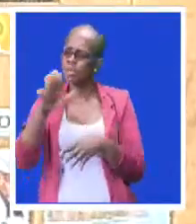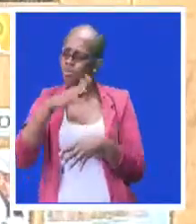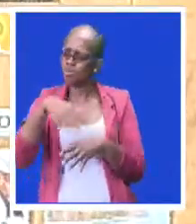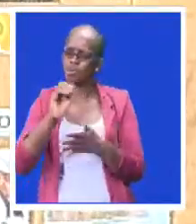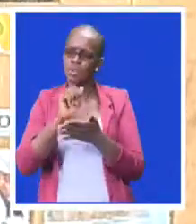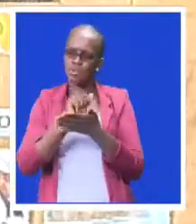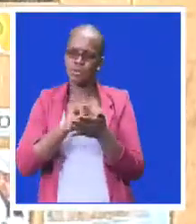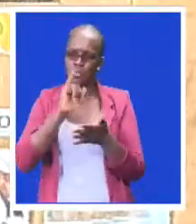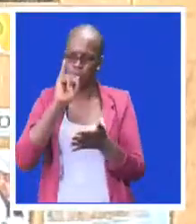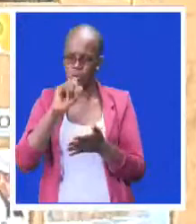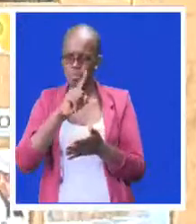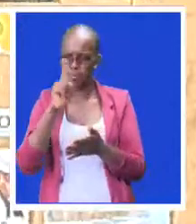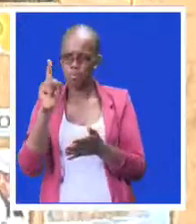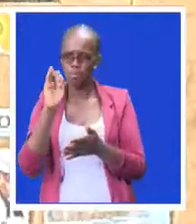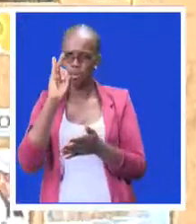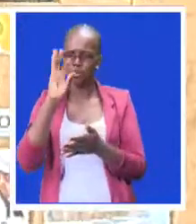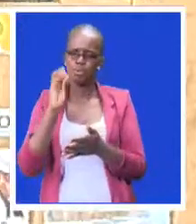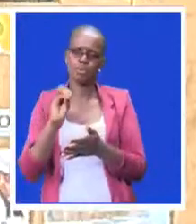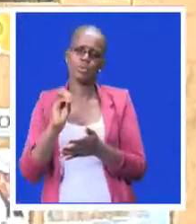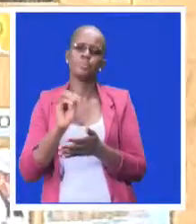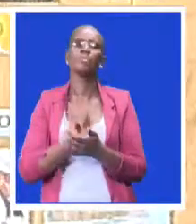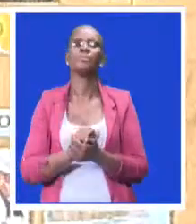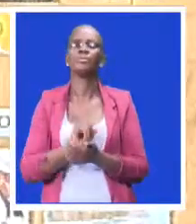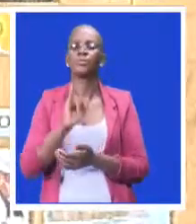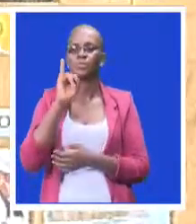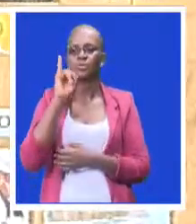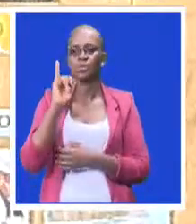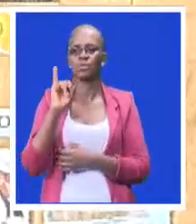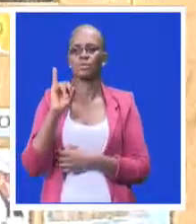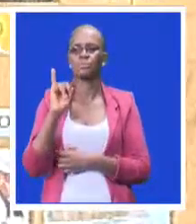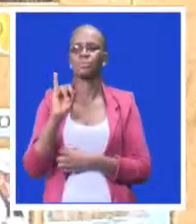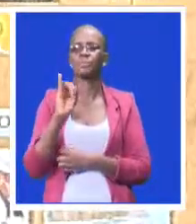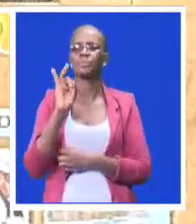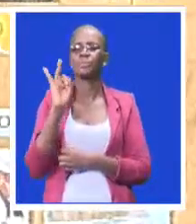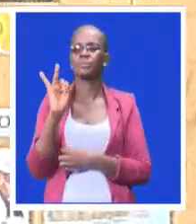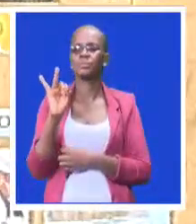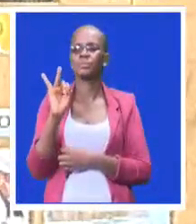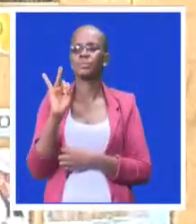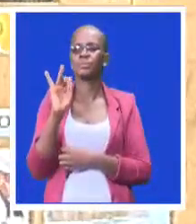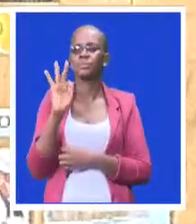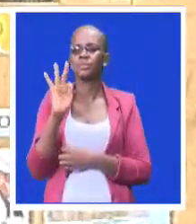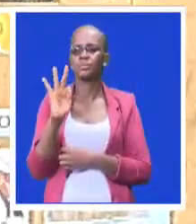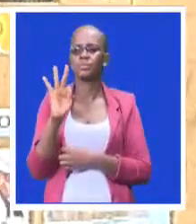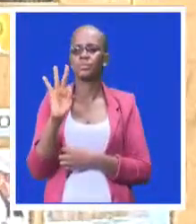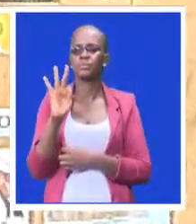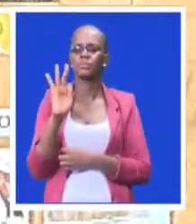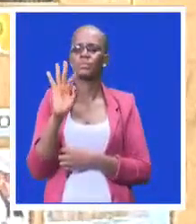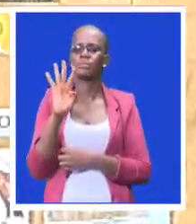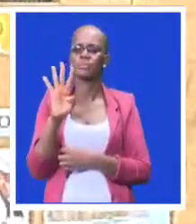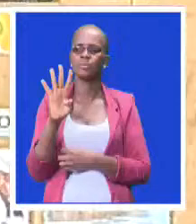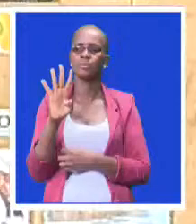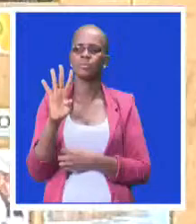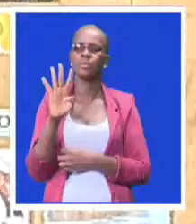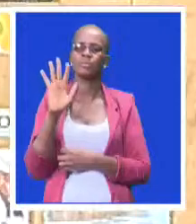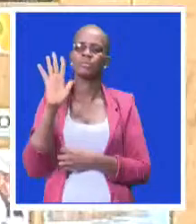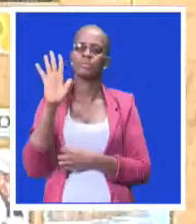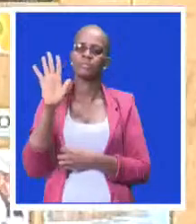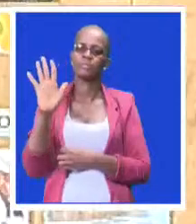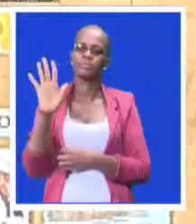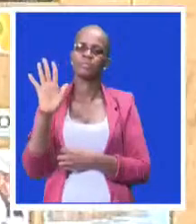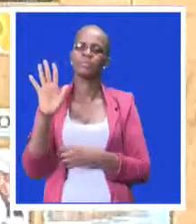Now, let's go. 1, 2, 3, 4,